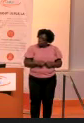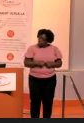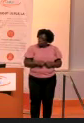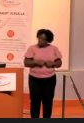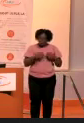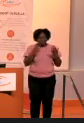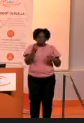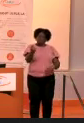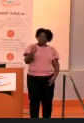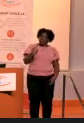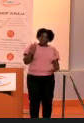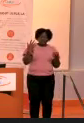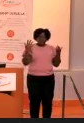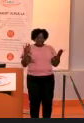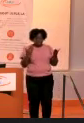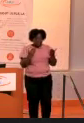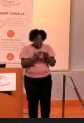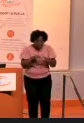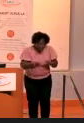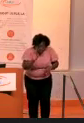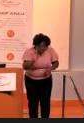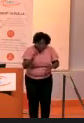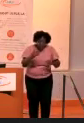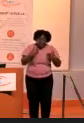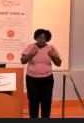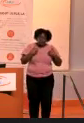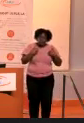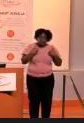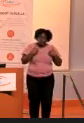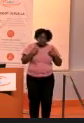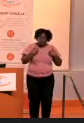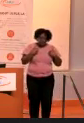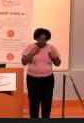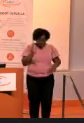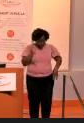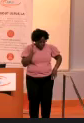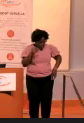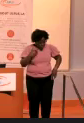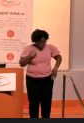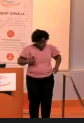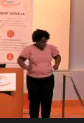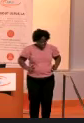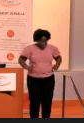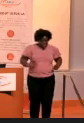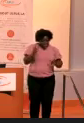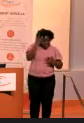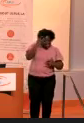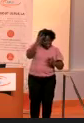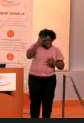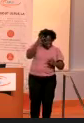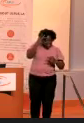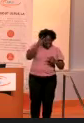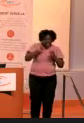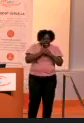Question I get a lot when someone is newly diagnosed with lupus is, will I have kidney disease and how am I going to